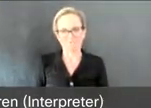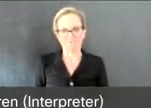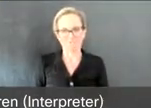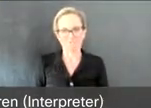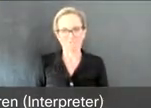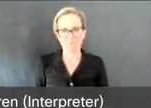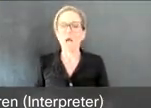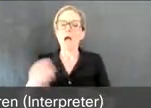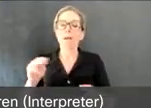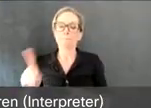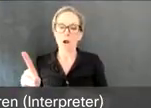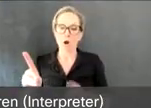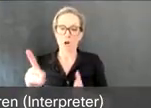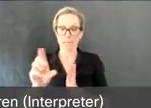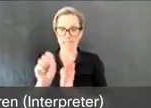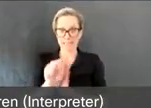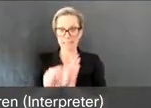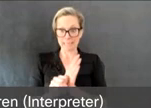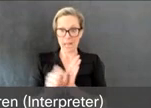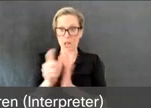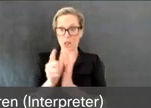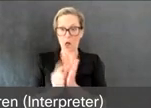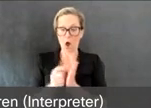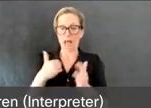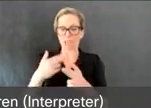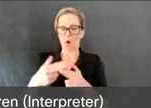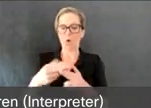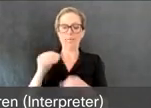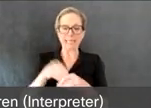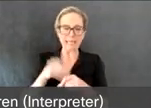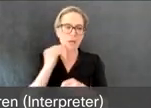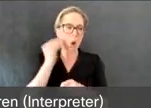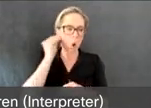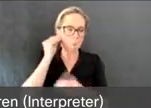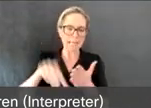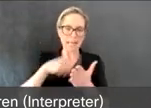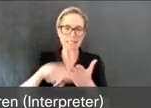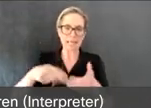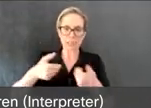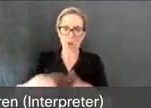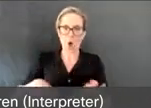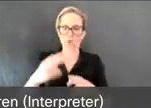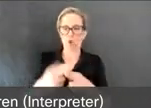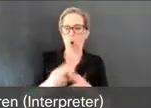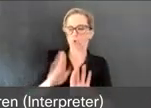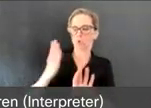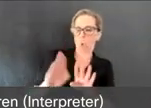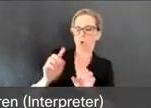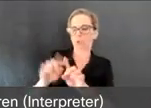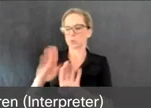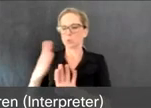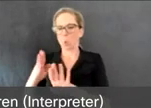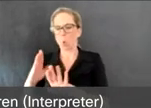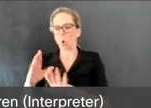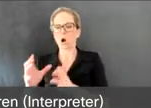a in-home cancellation law. So it's called the Door-to-Door Solicitation Act. So if you're